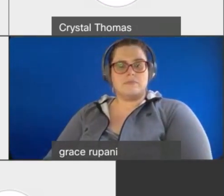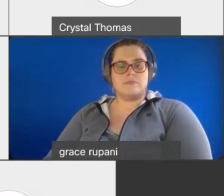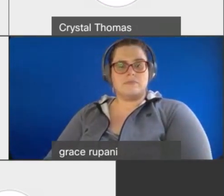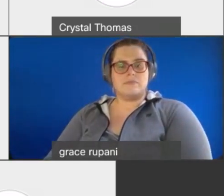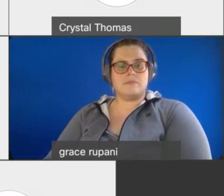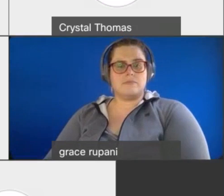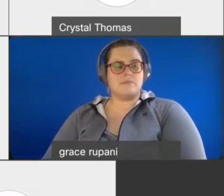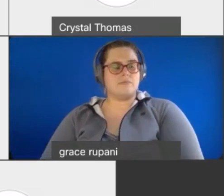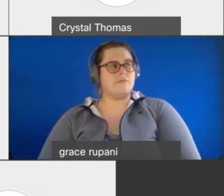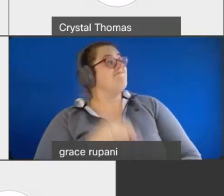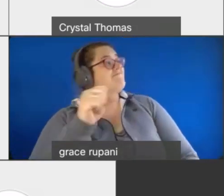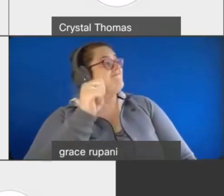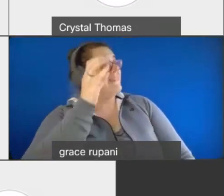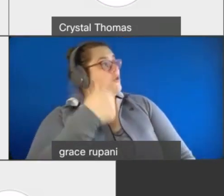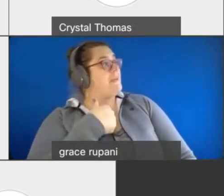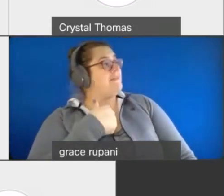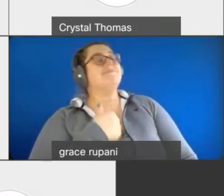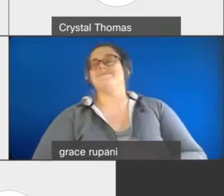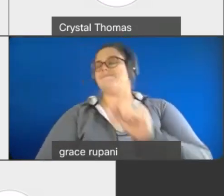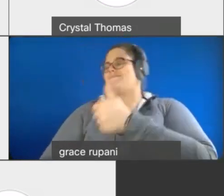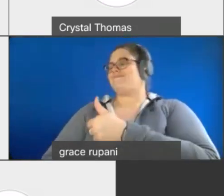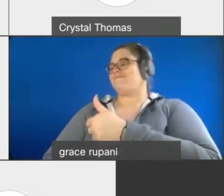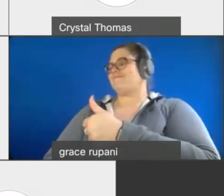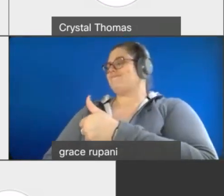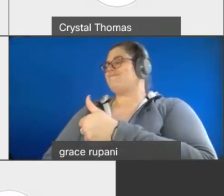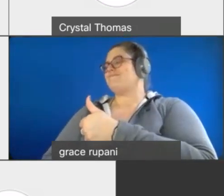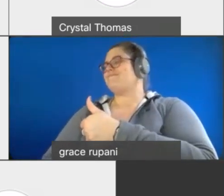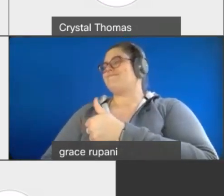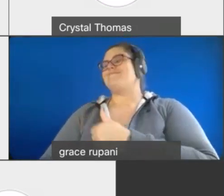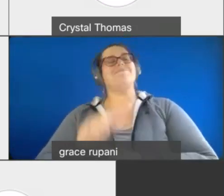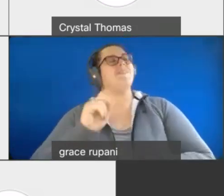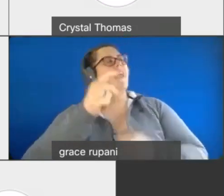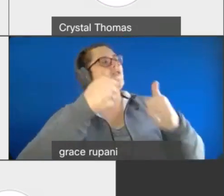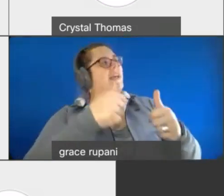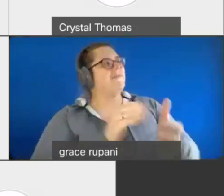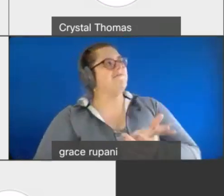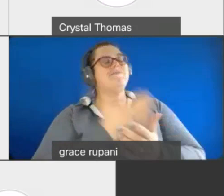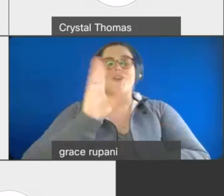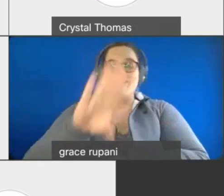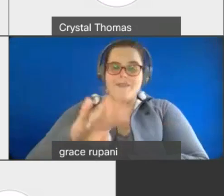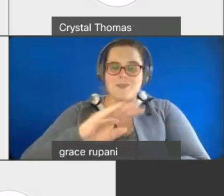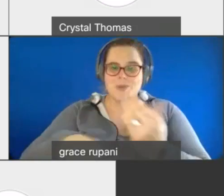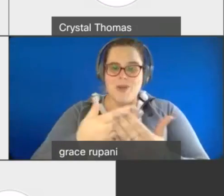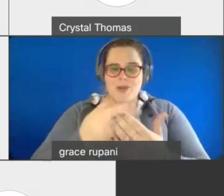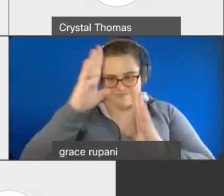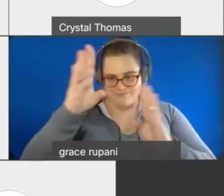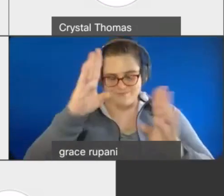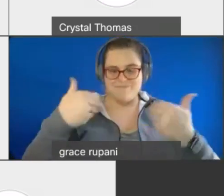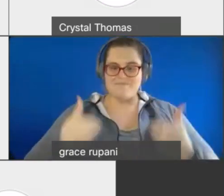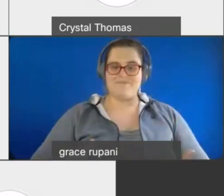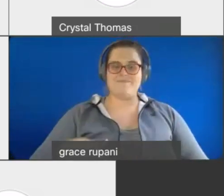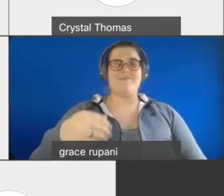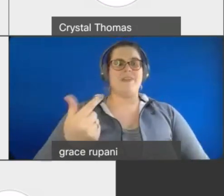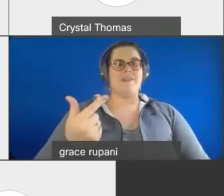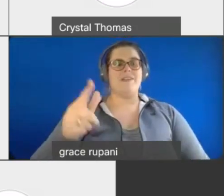Yes, I am. Can you hear me? I can, thank you. Okay, great. Good afternoon, everyone. My name is Glenn Wiley, and